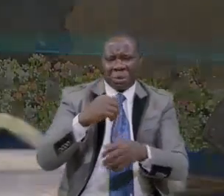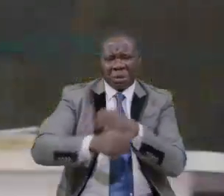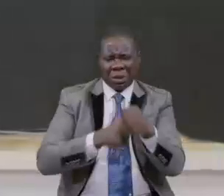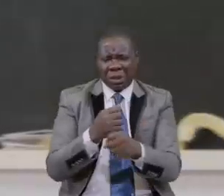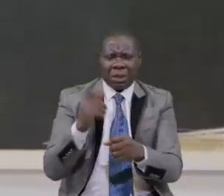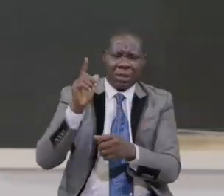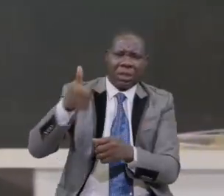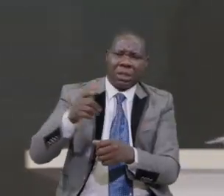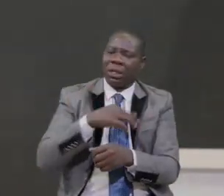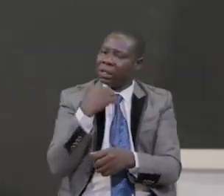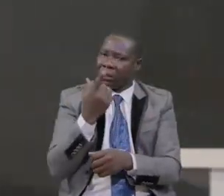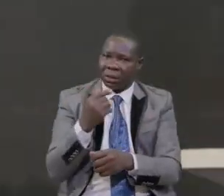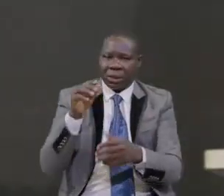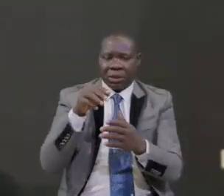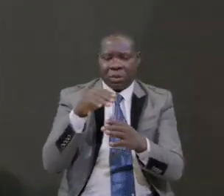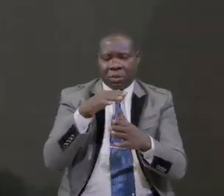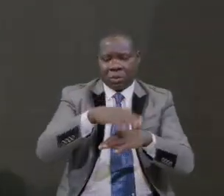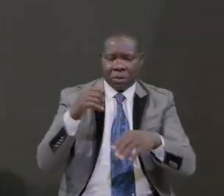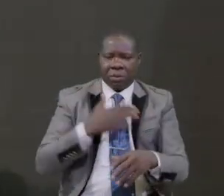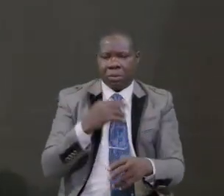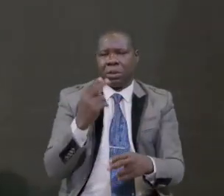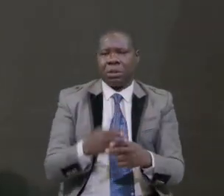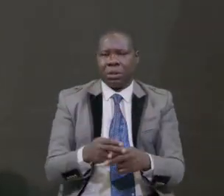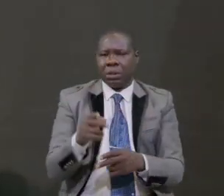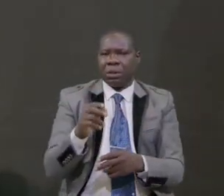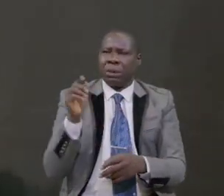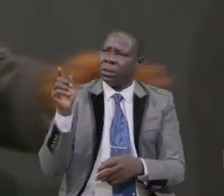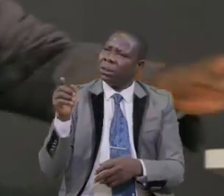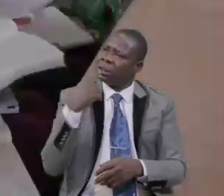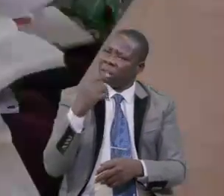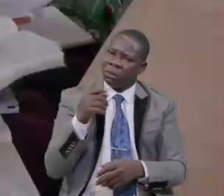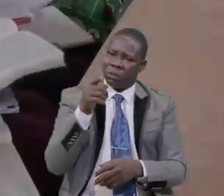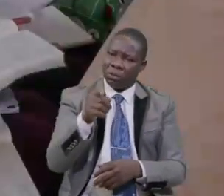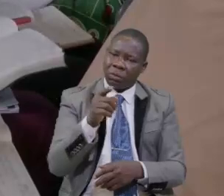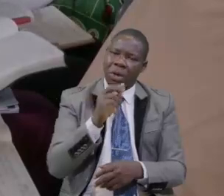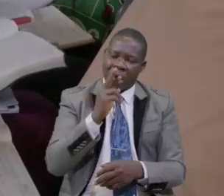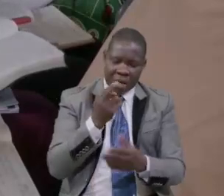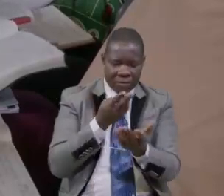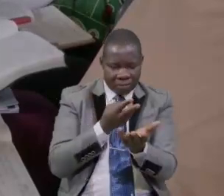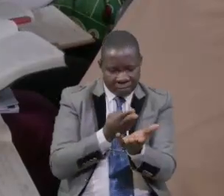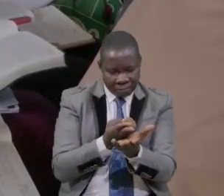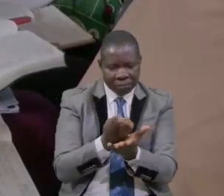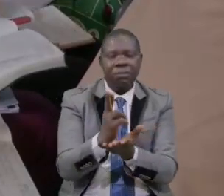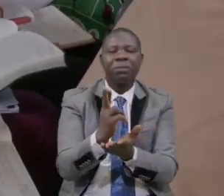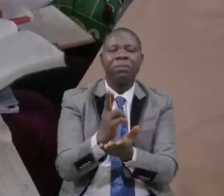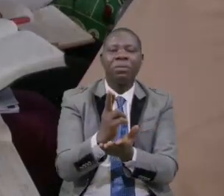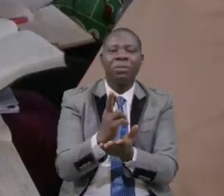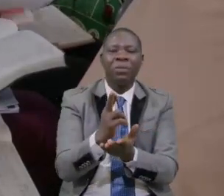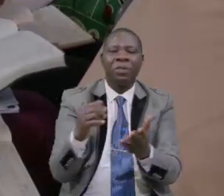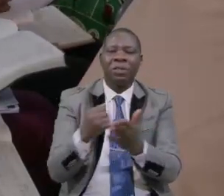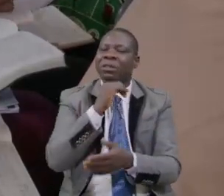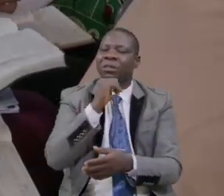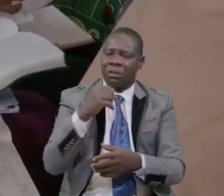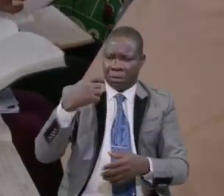mentioned my name, he said, you are right. Yeah. No, it's not me, it's